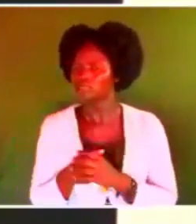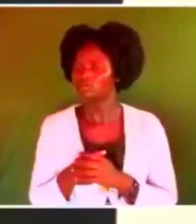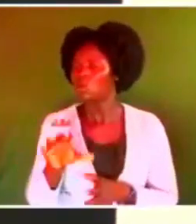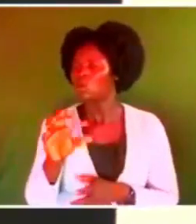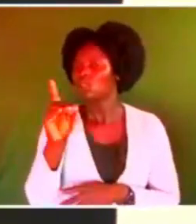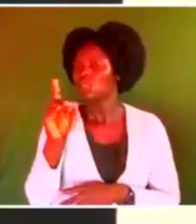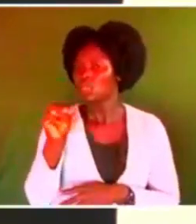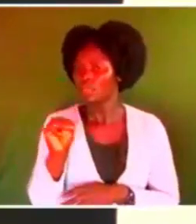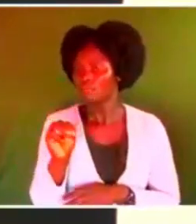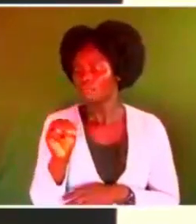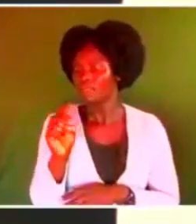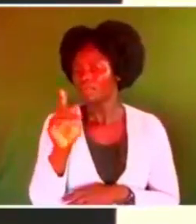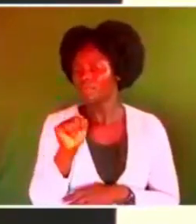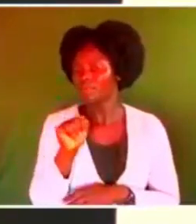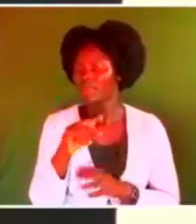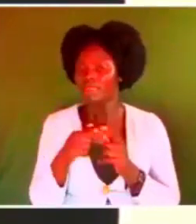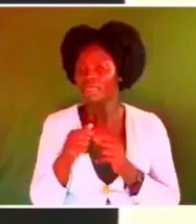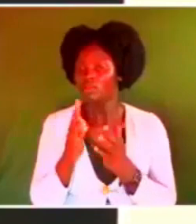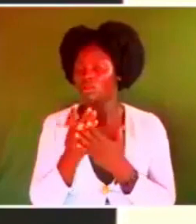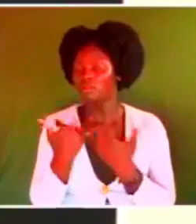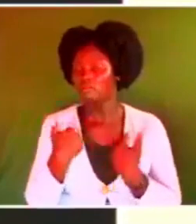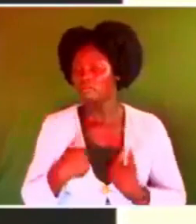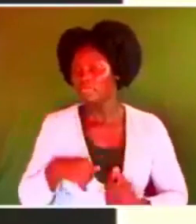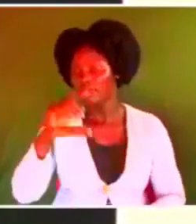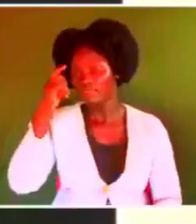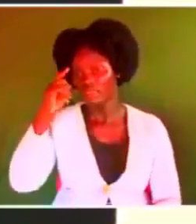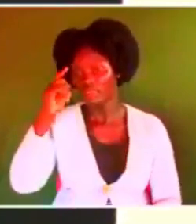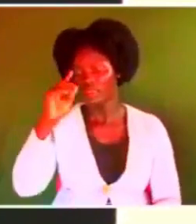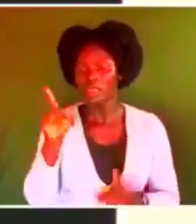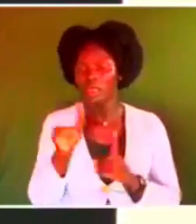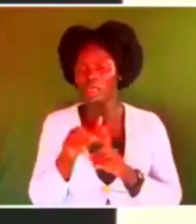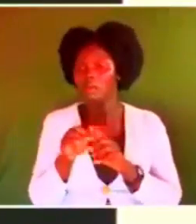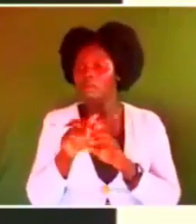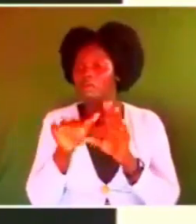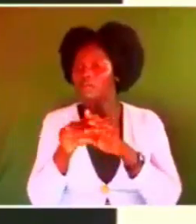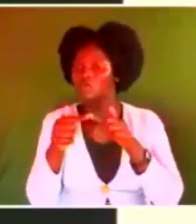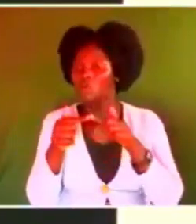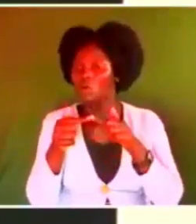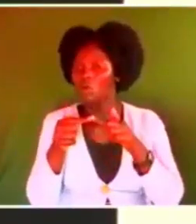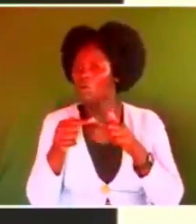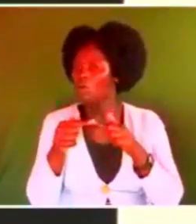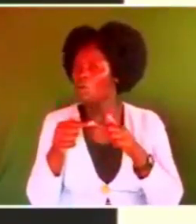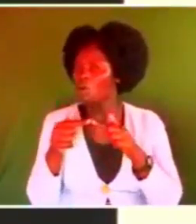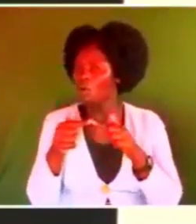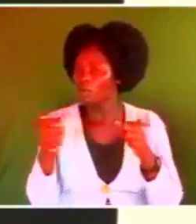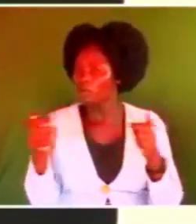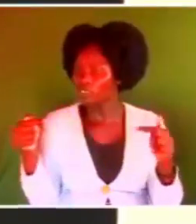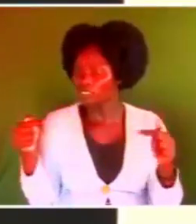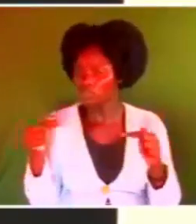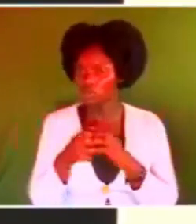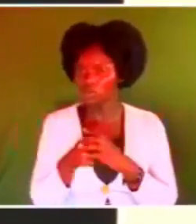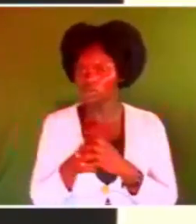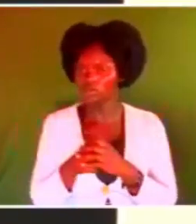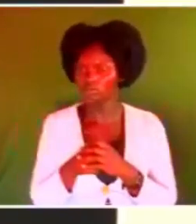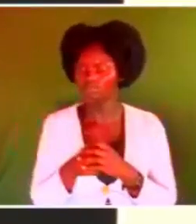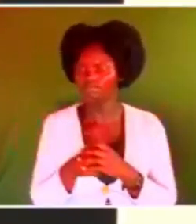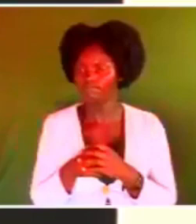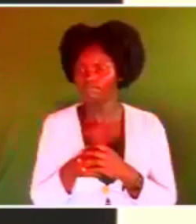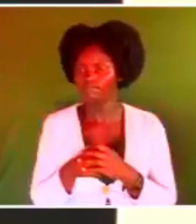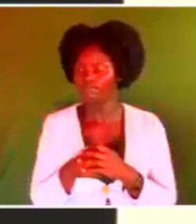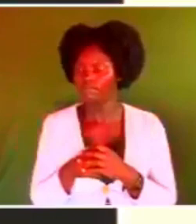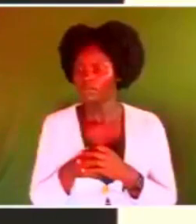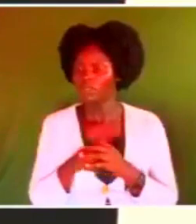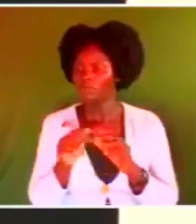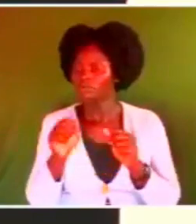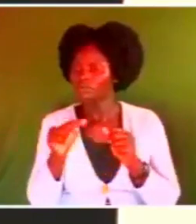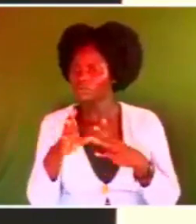ODM. And I think as members of the opposition in this hall, the six of us who